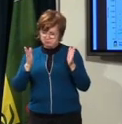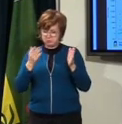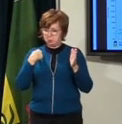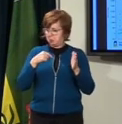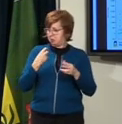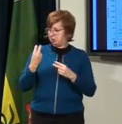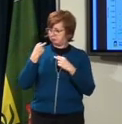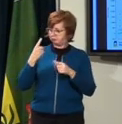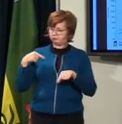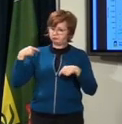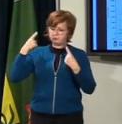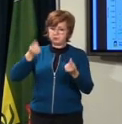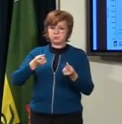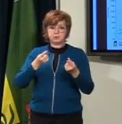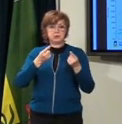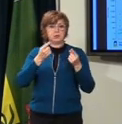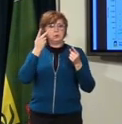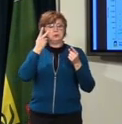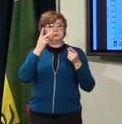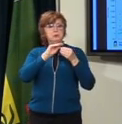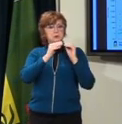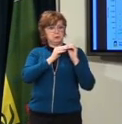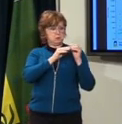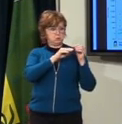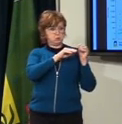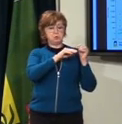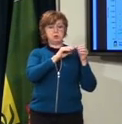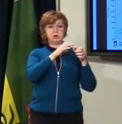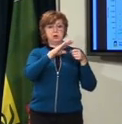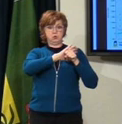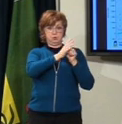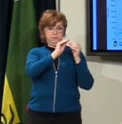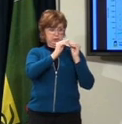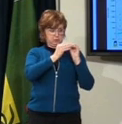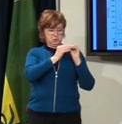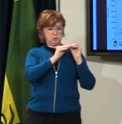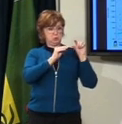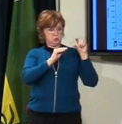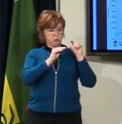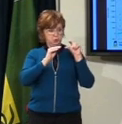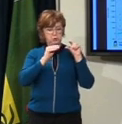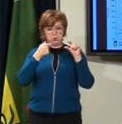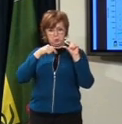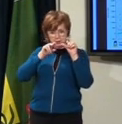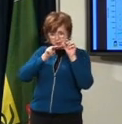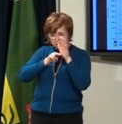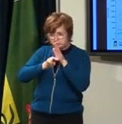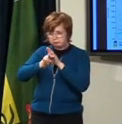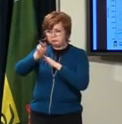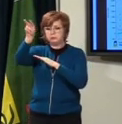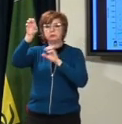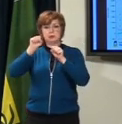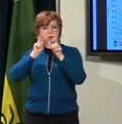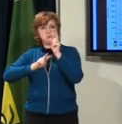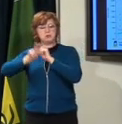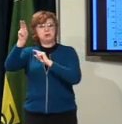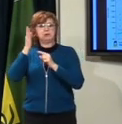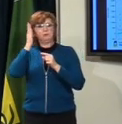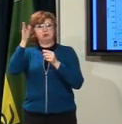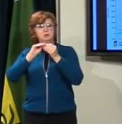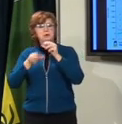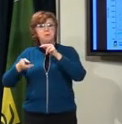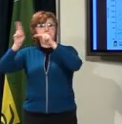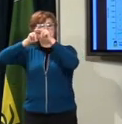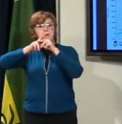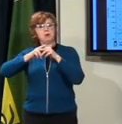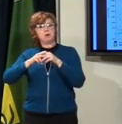look ahead and forecast, project out what that COVID demand might be in the future. In consideration of the